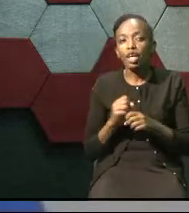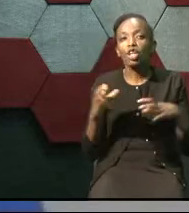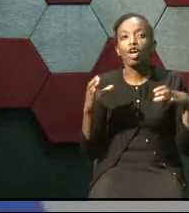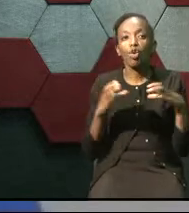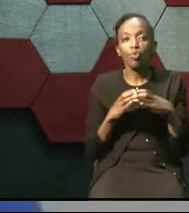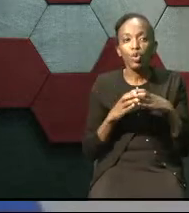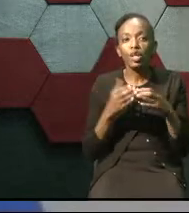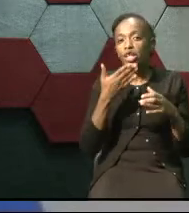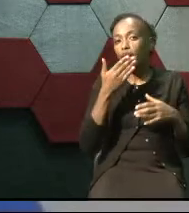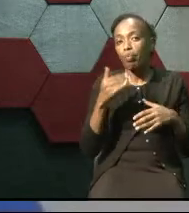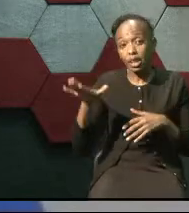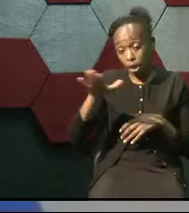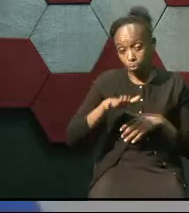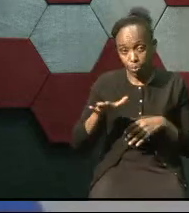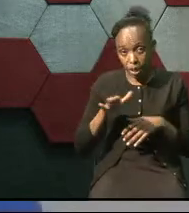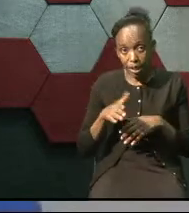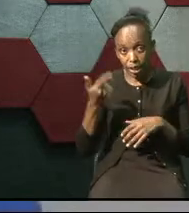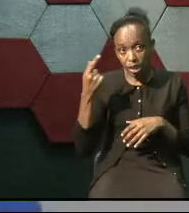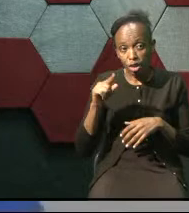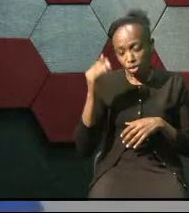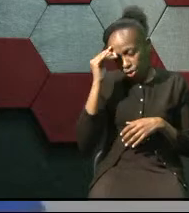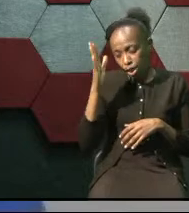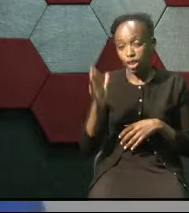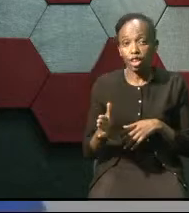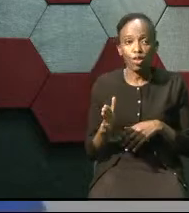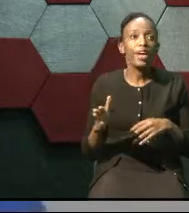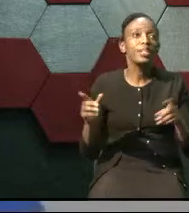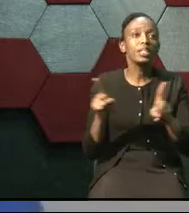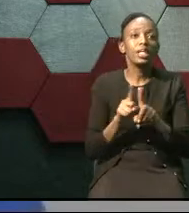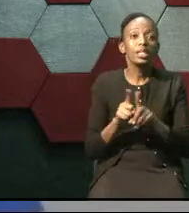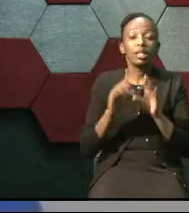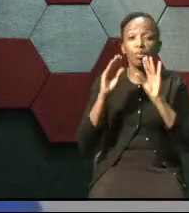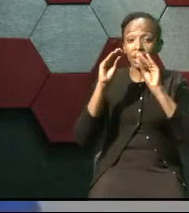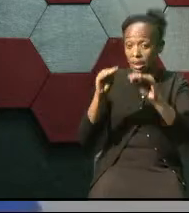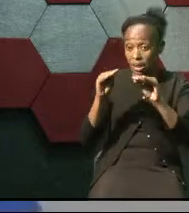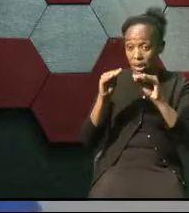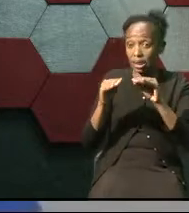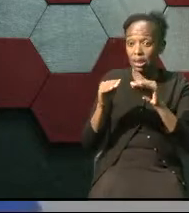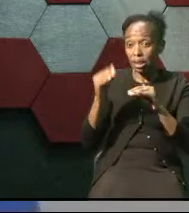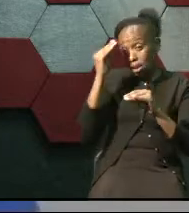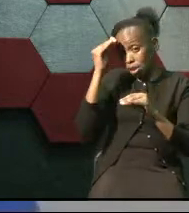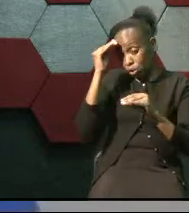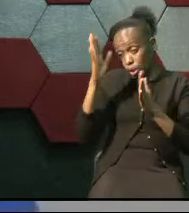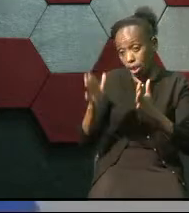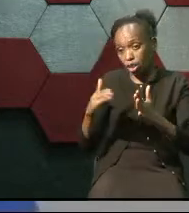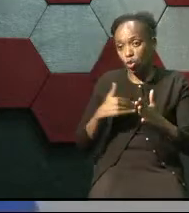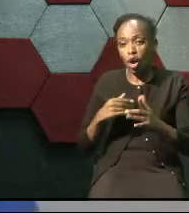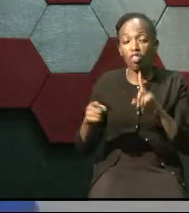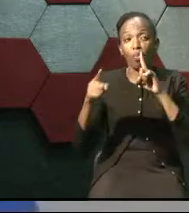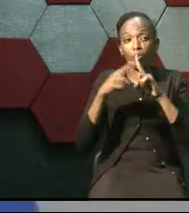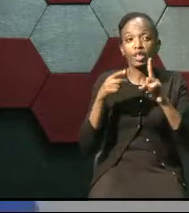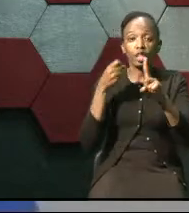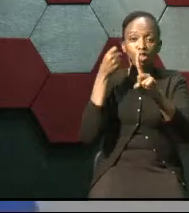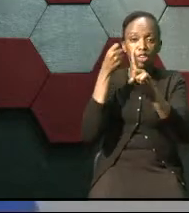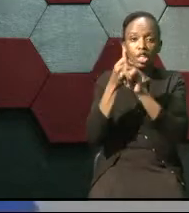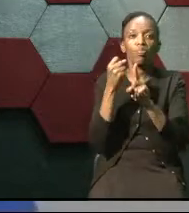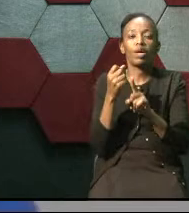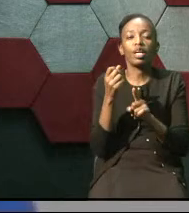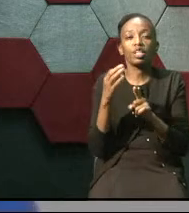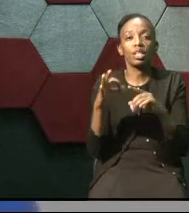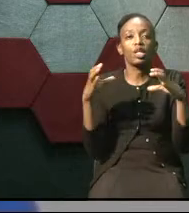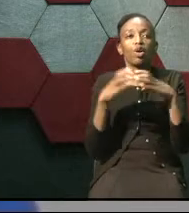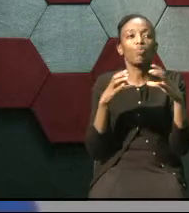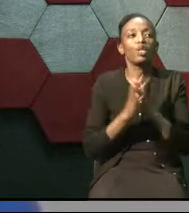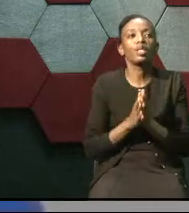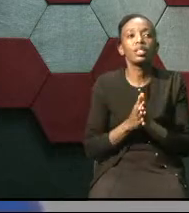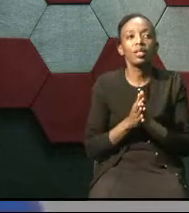community a better place for the students and teaching his students to have a positive impact on the